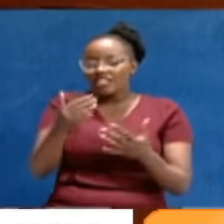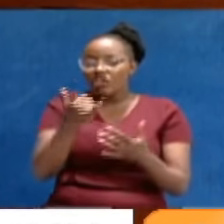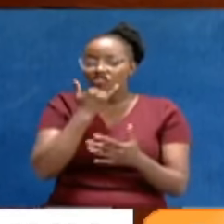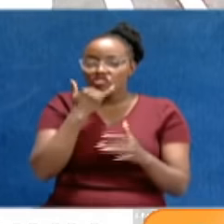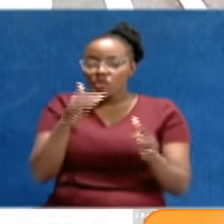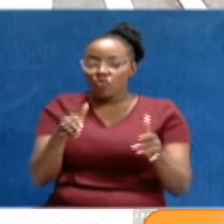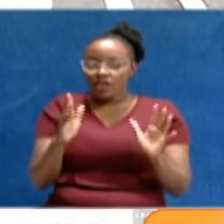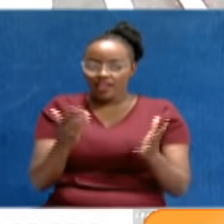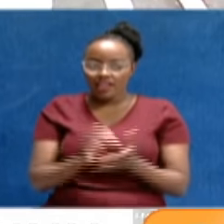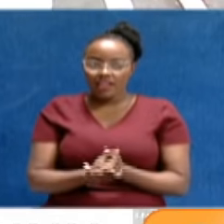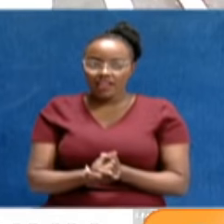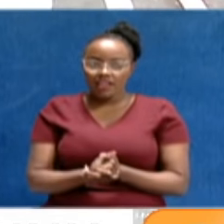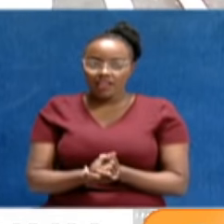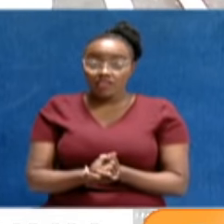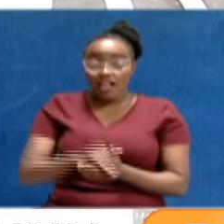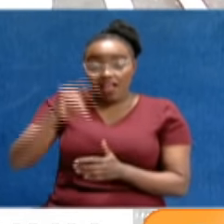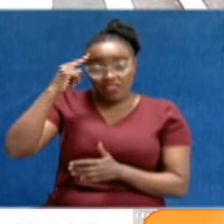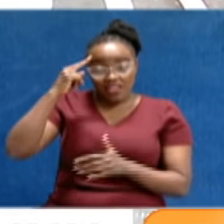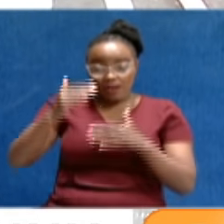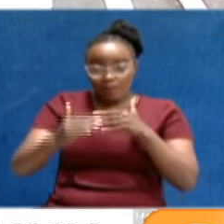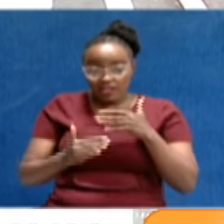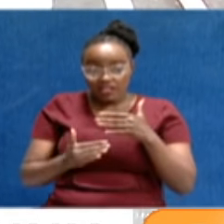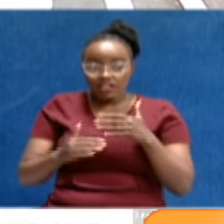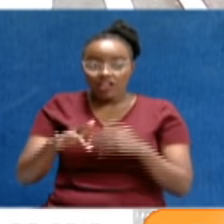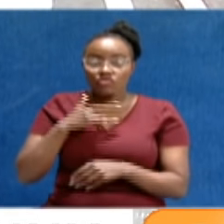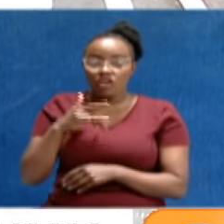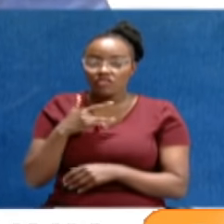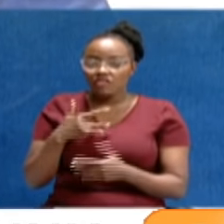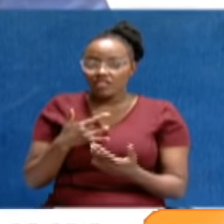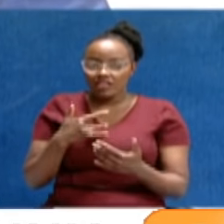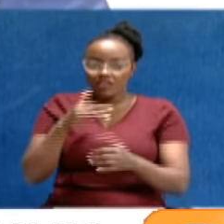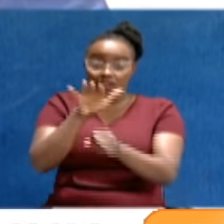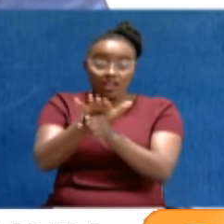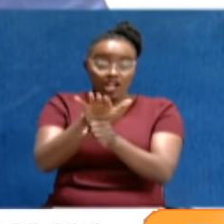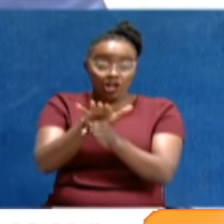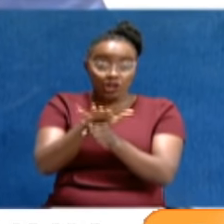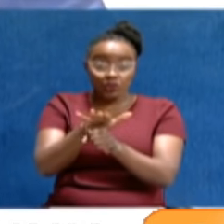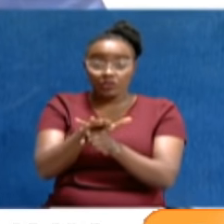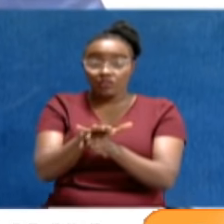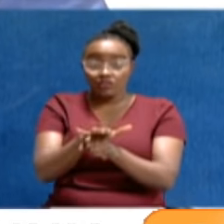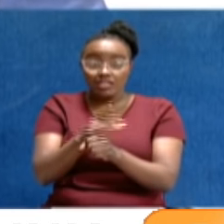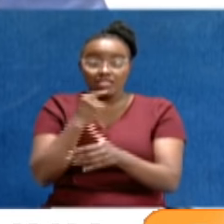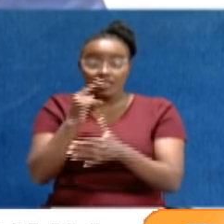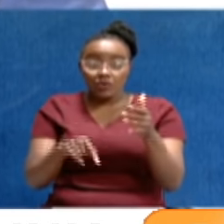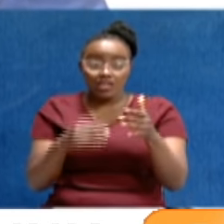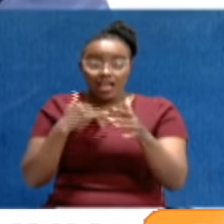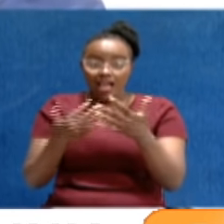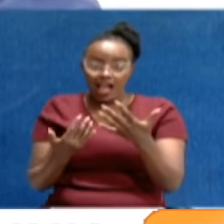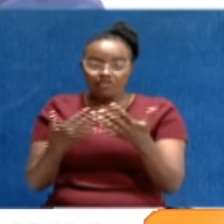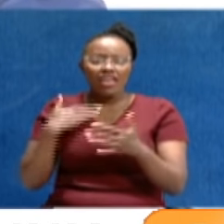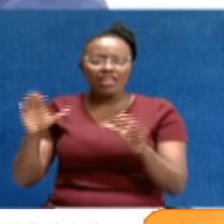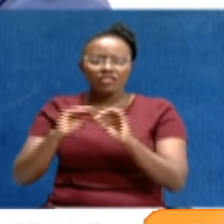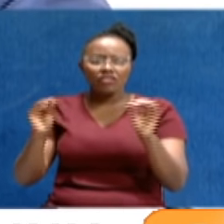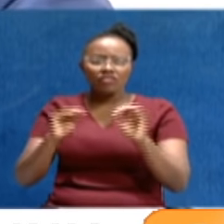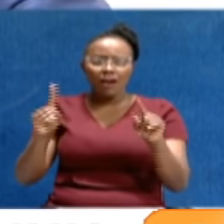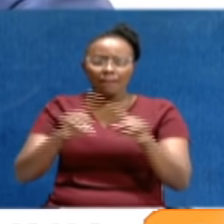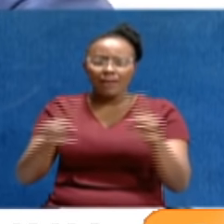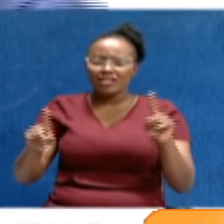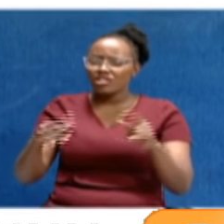hold on, before put you it, answer. Put it in law. I think, Mweshimiwa, what you're feeling, I mean, there's a lot of, you said it's not spite, but you